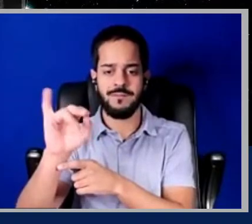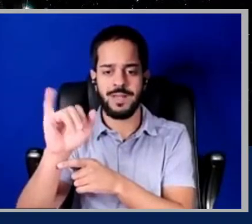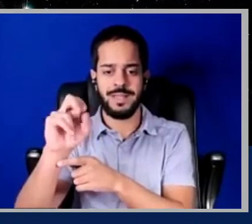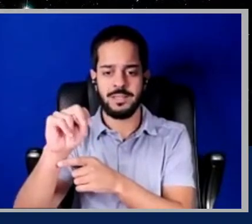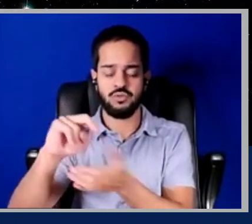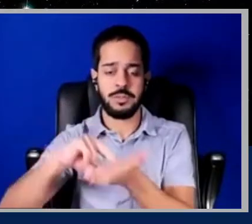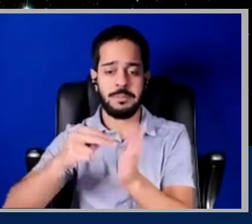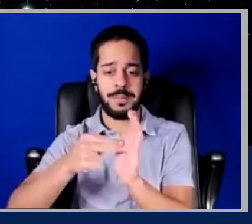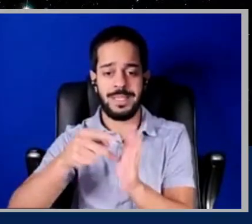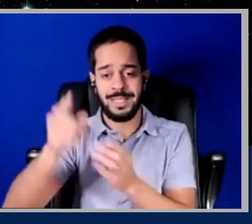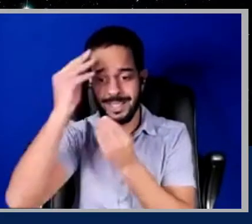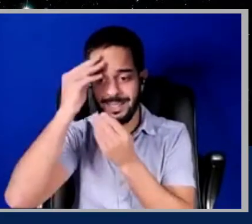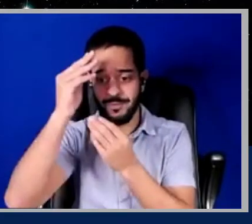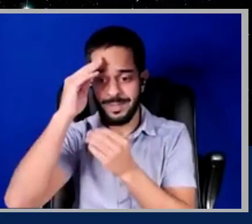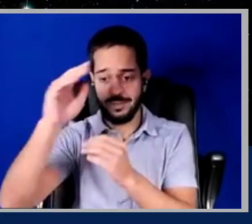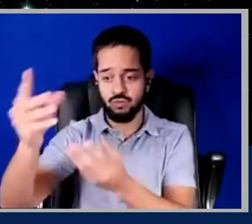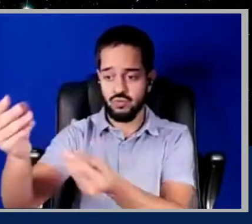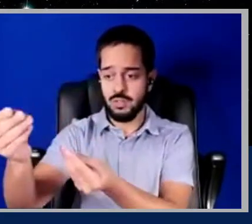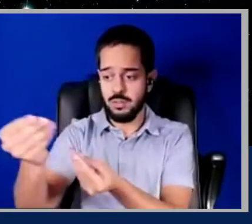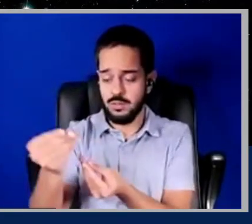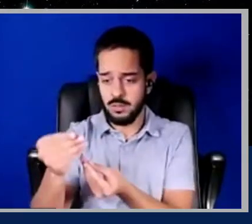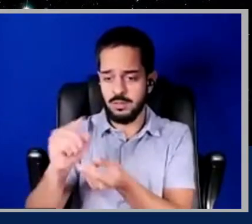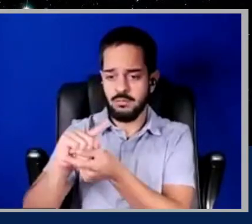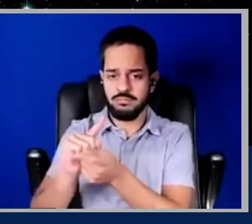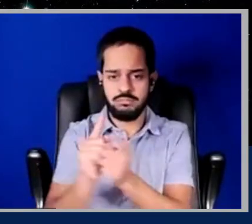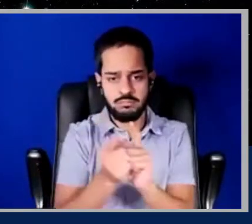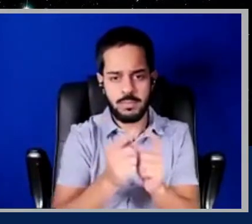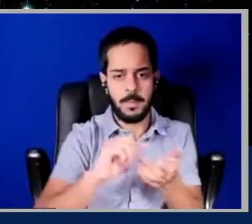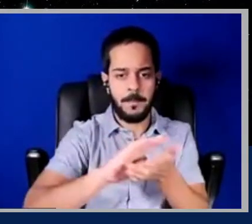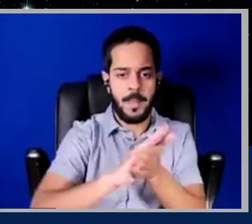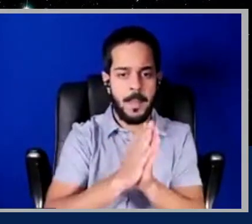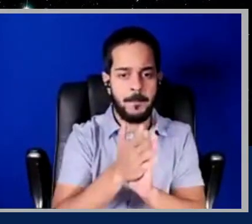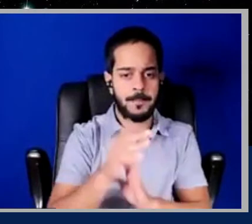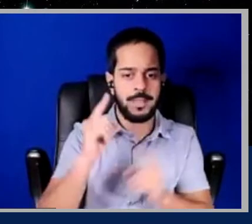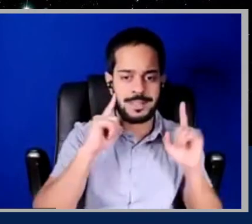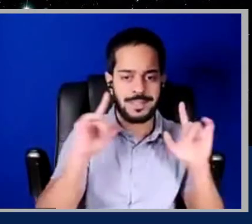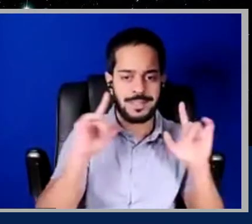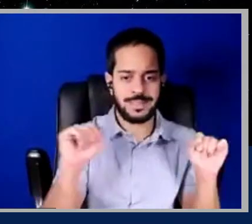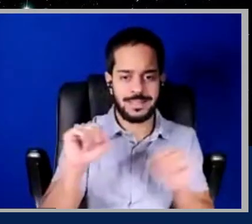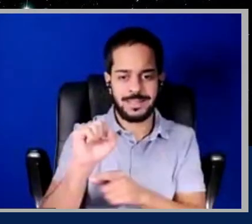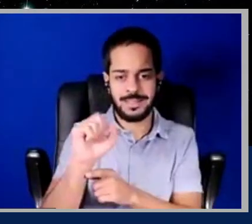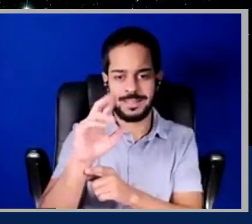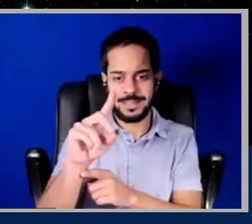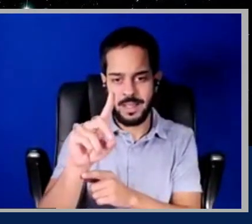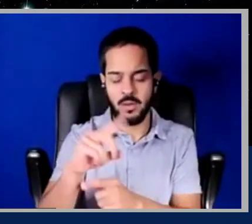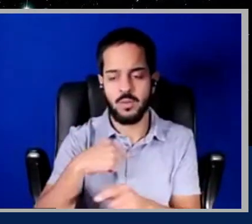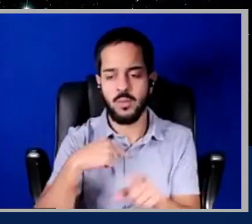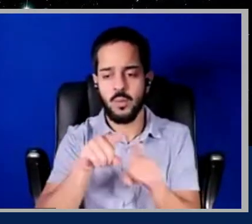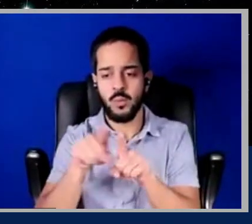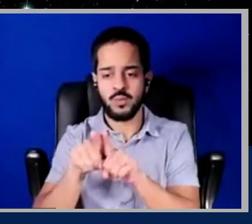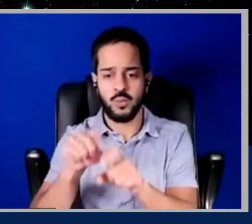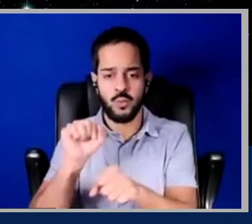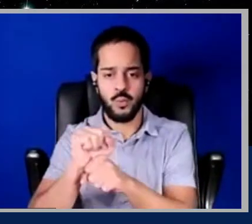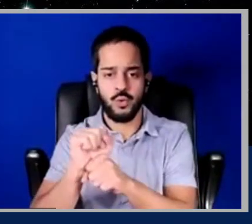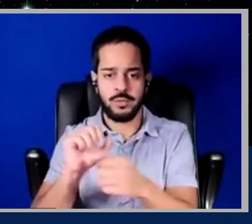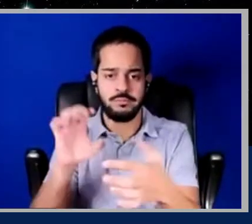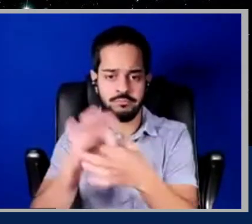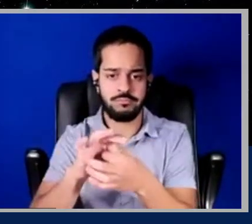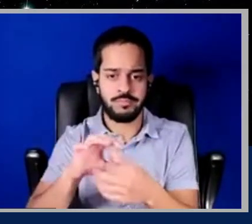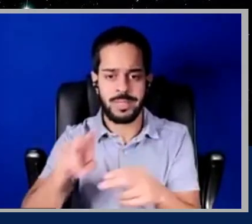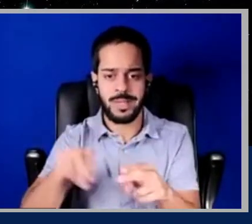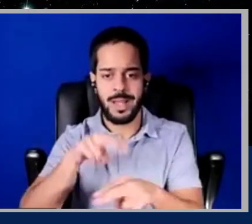into sound. But before we even got there, this idea of taking tactile information and working with students at the National Federation of the